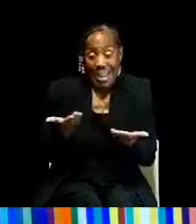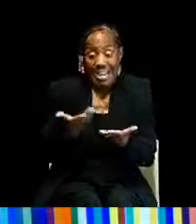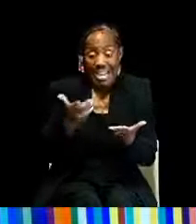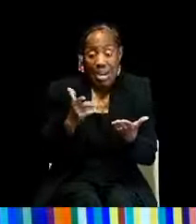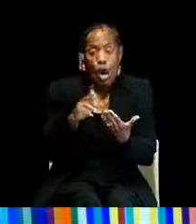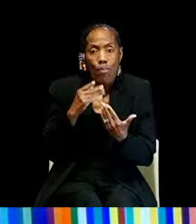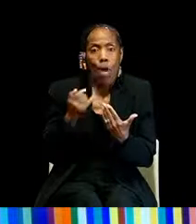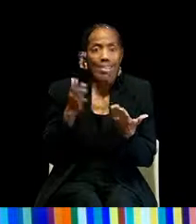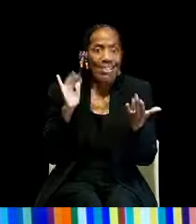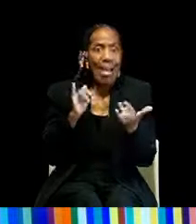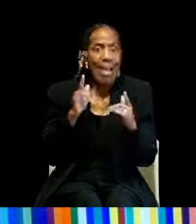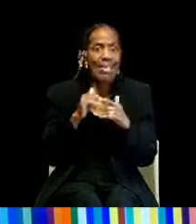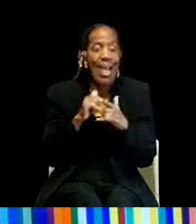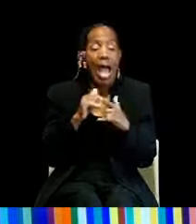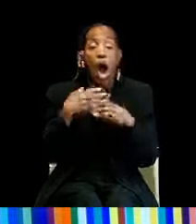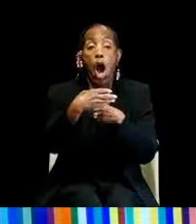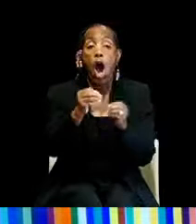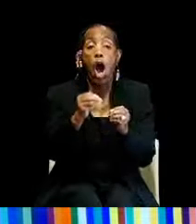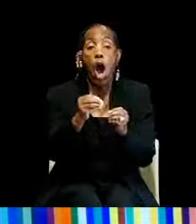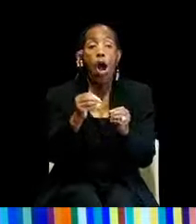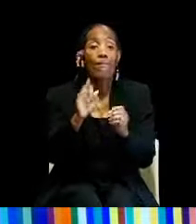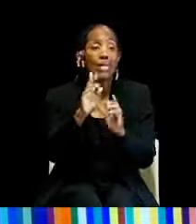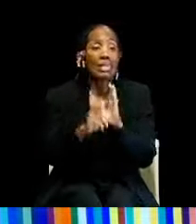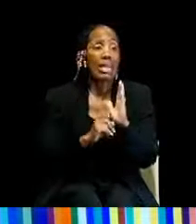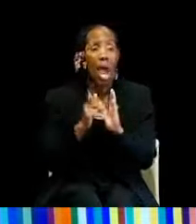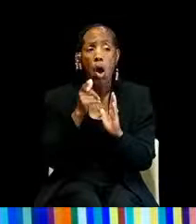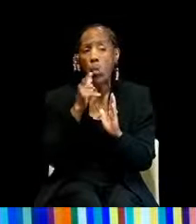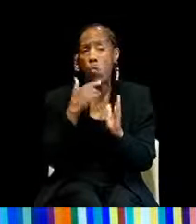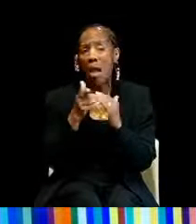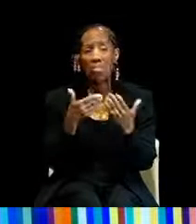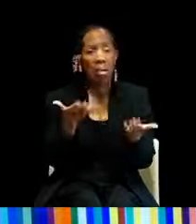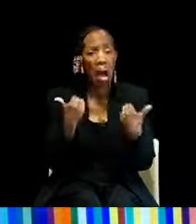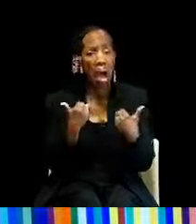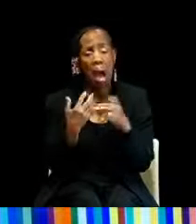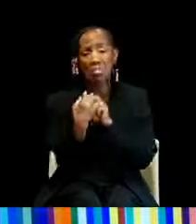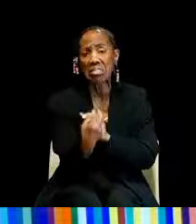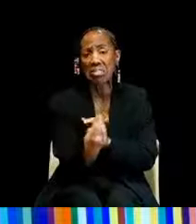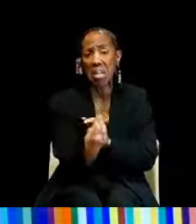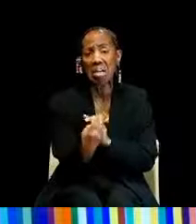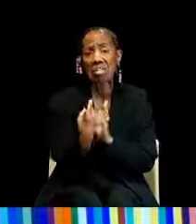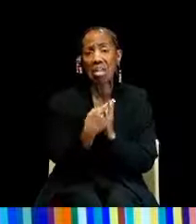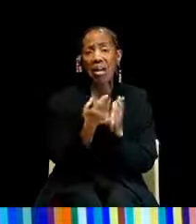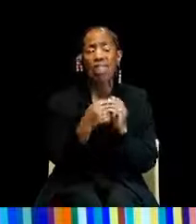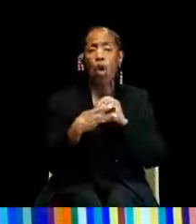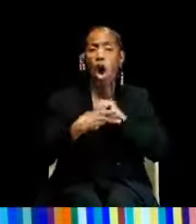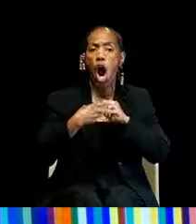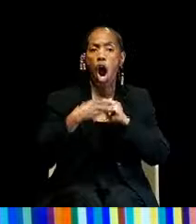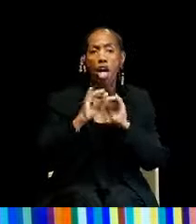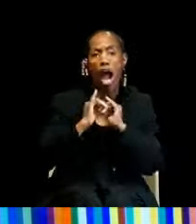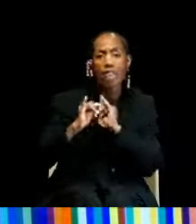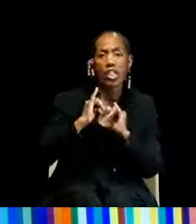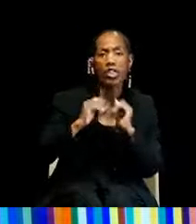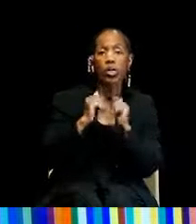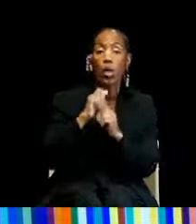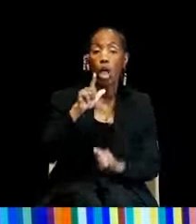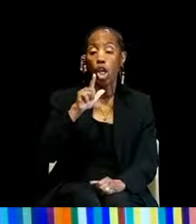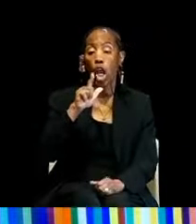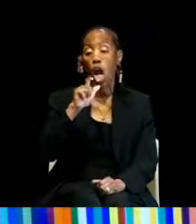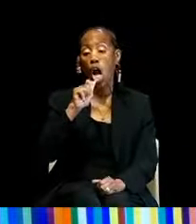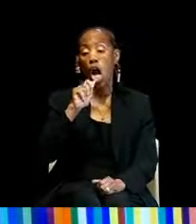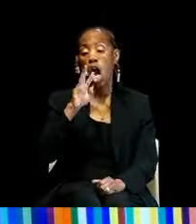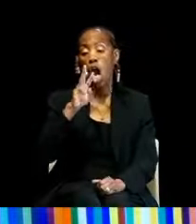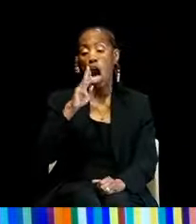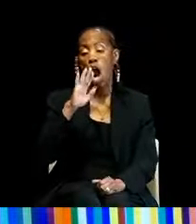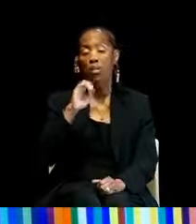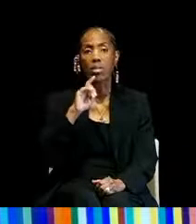also holding office hours in which anybody can come in and sit down for an archival interview with Lawrence.